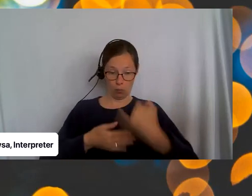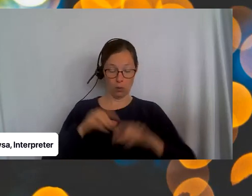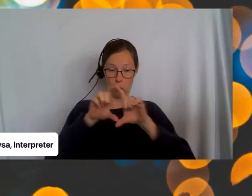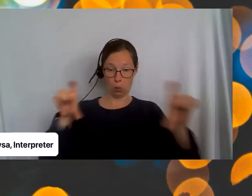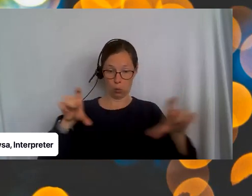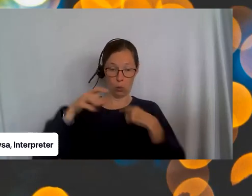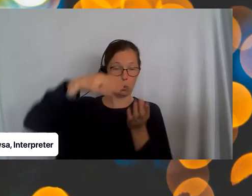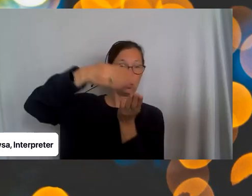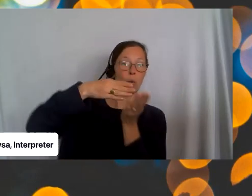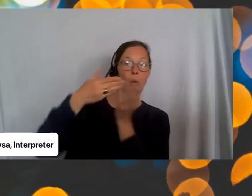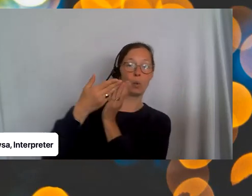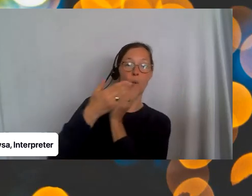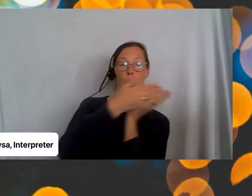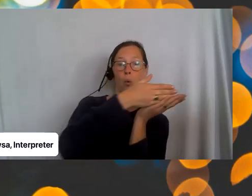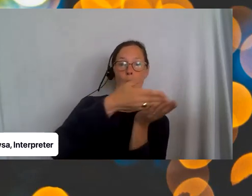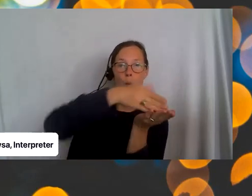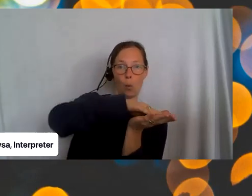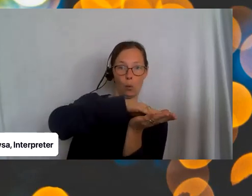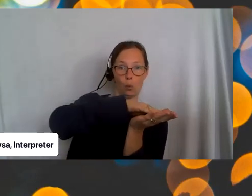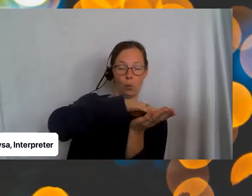and sort of pinch a spot